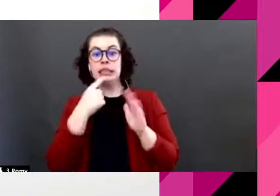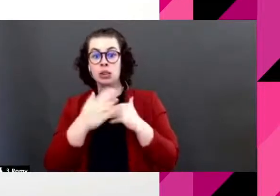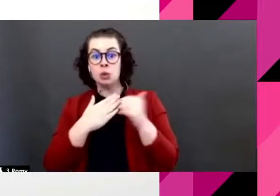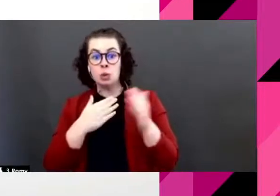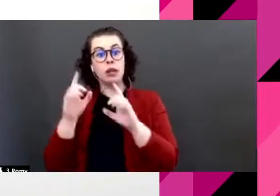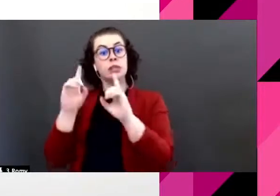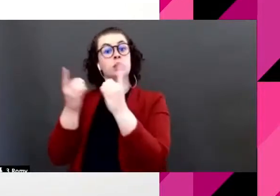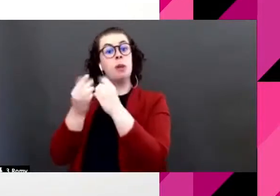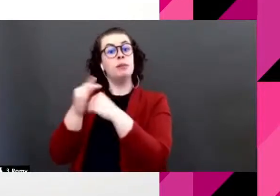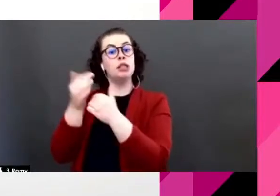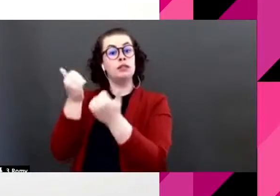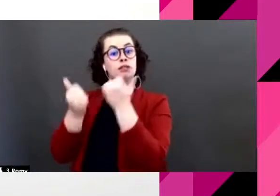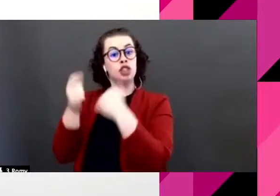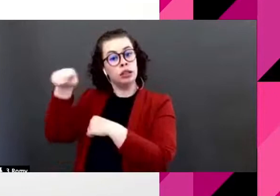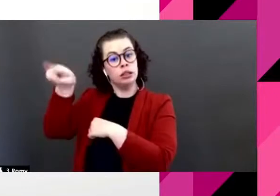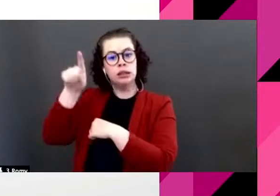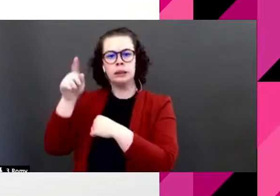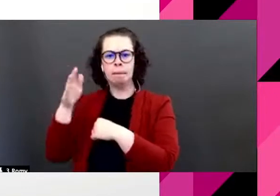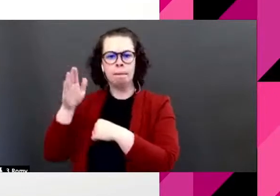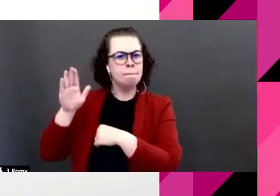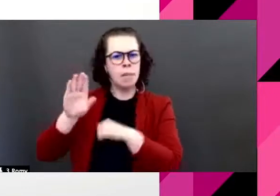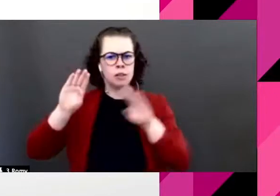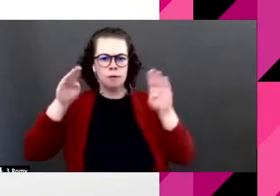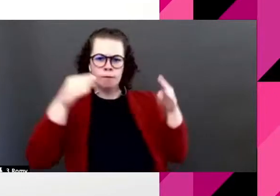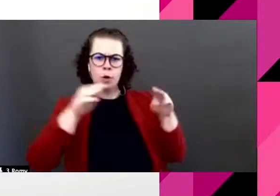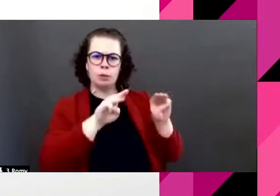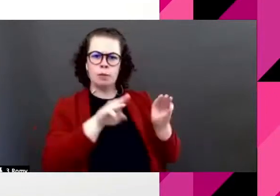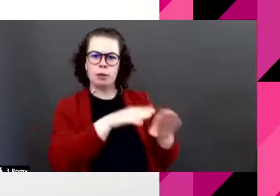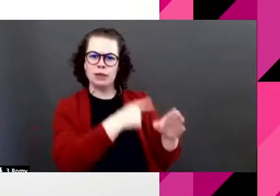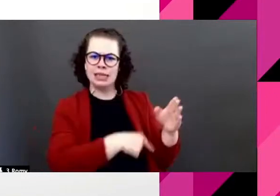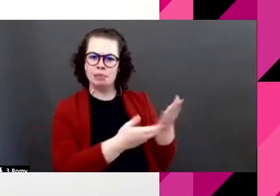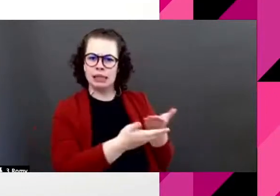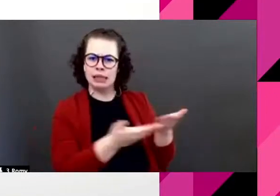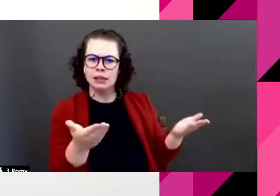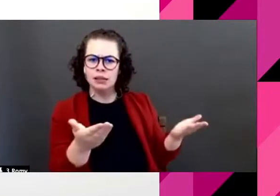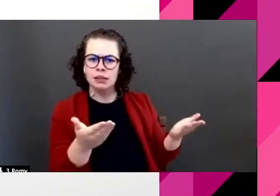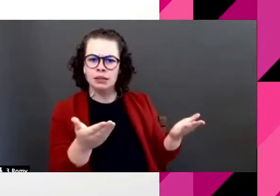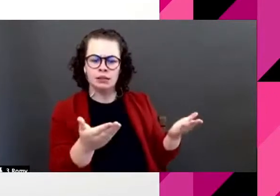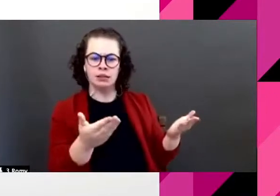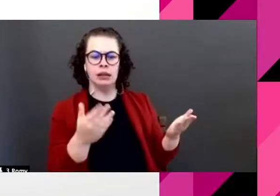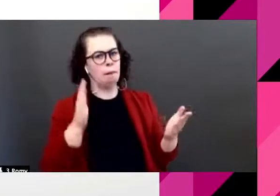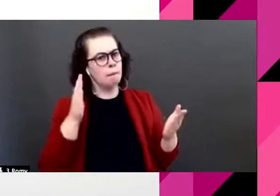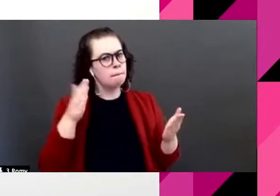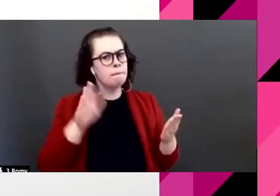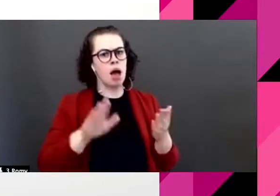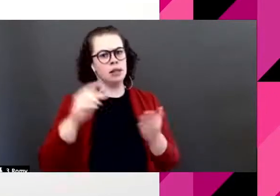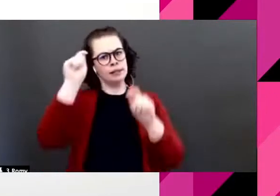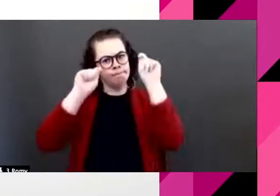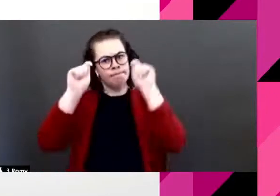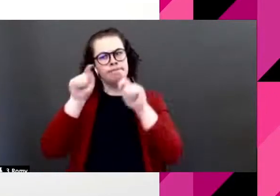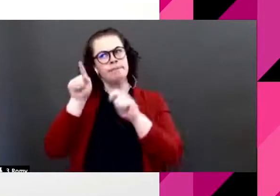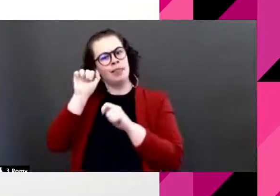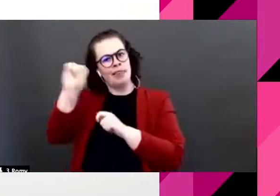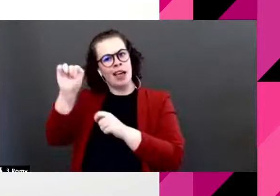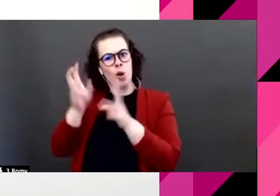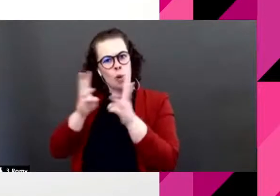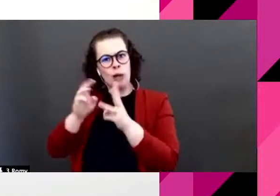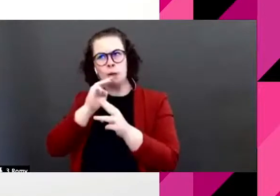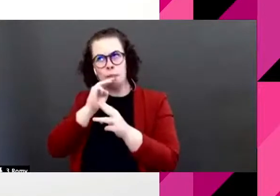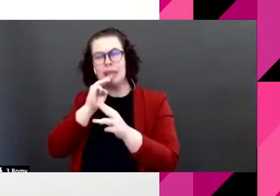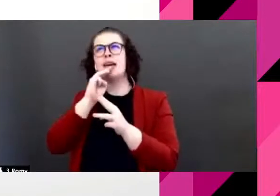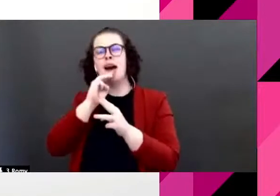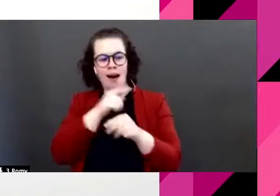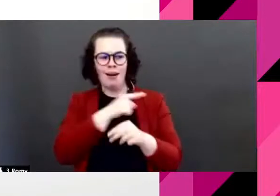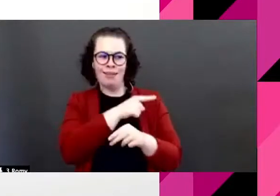to integrate a focus on the needs of persons with disabilities in its initiatives to enhance access to